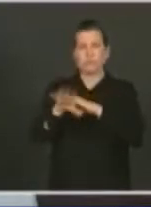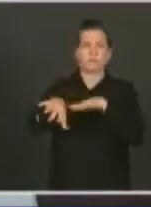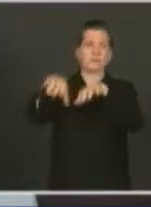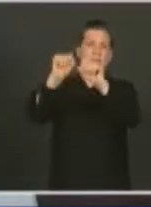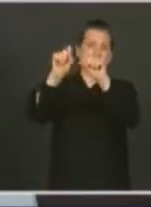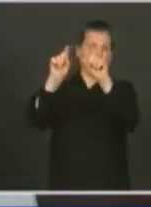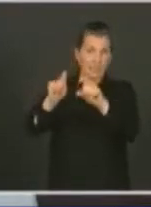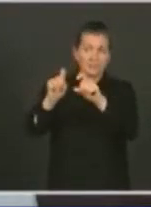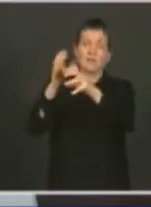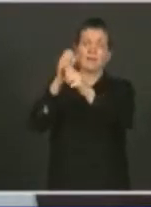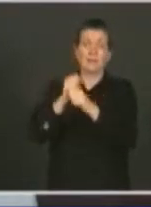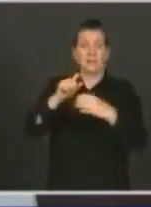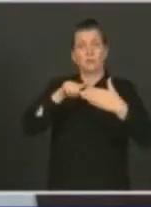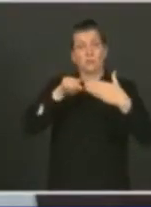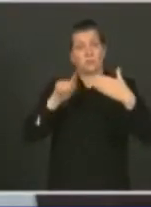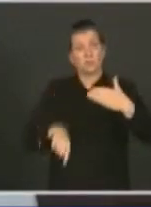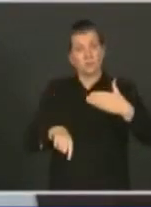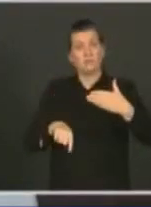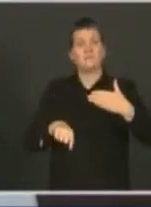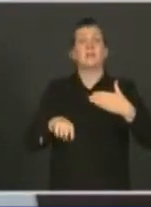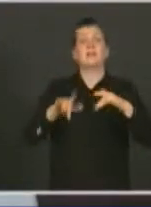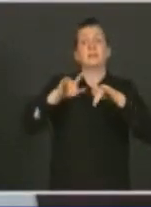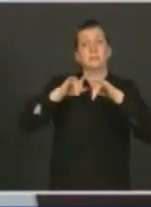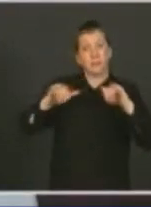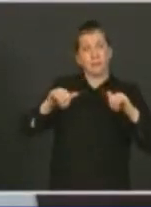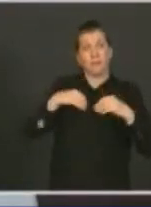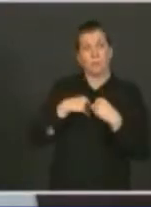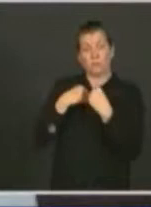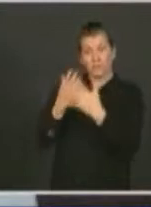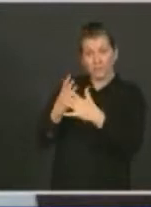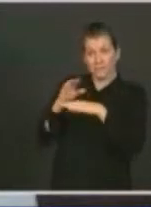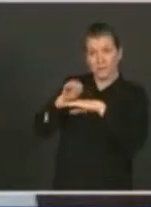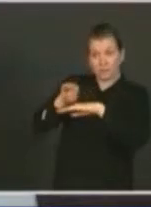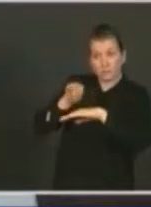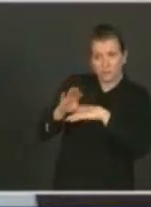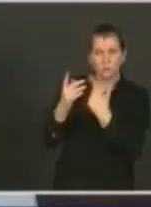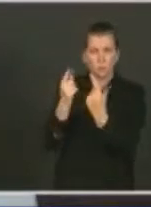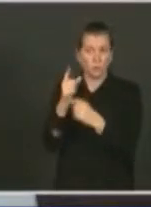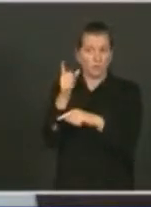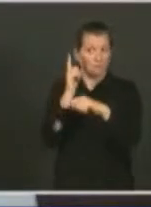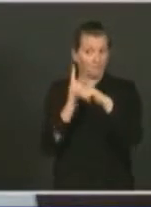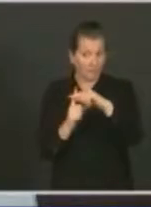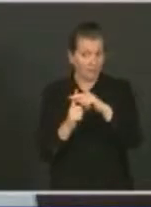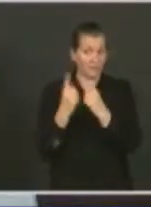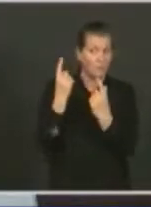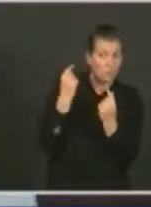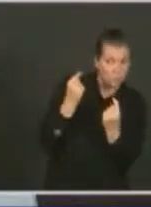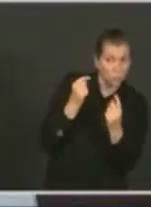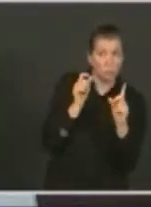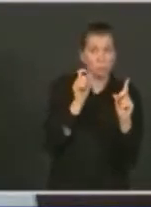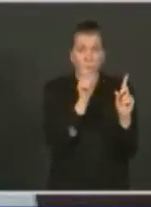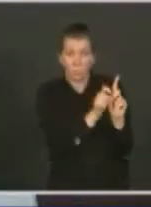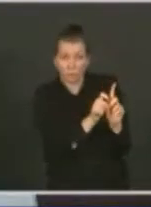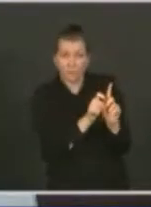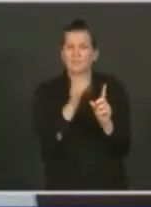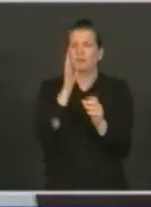what to do when you have a positive test result. Regardless of the system, we are at a